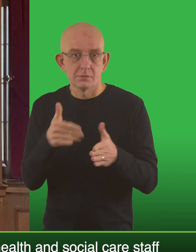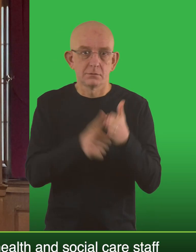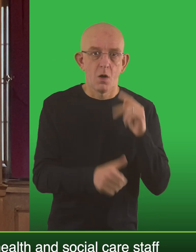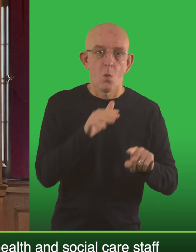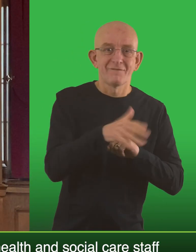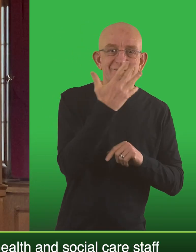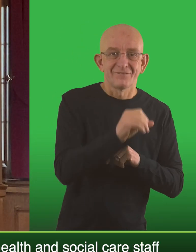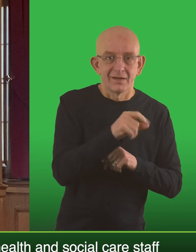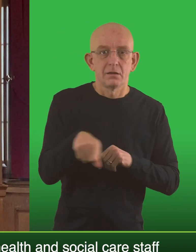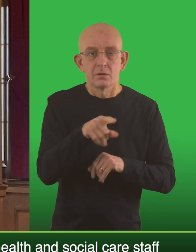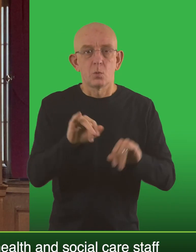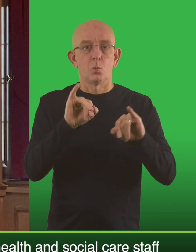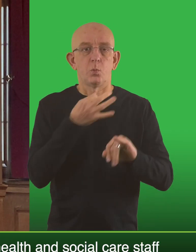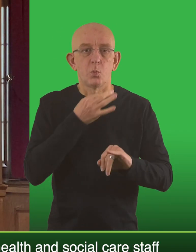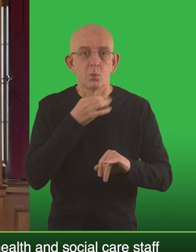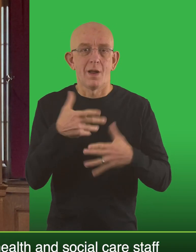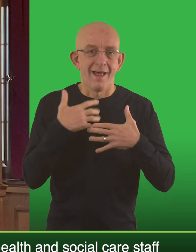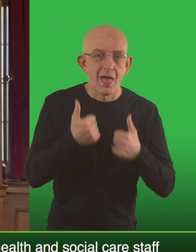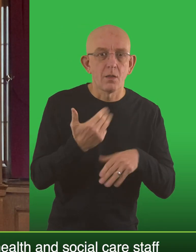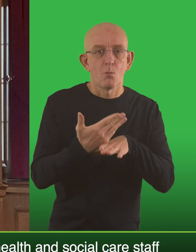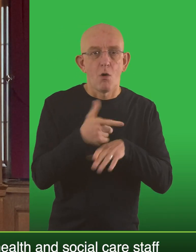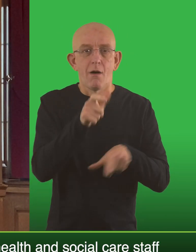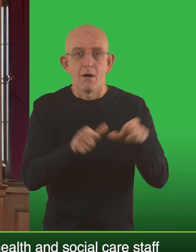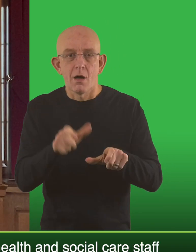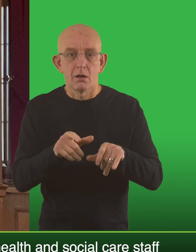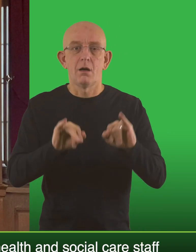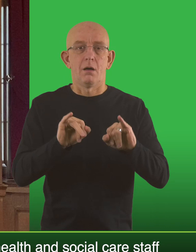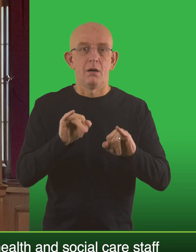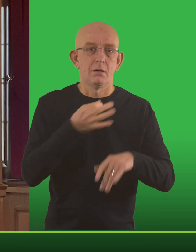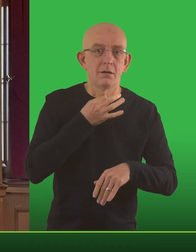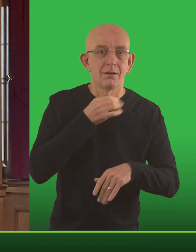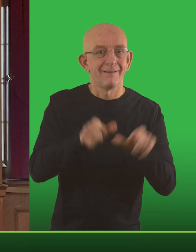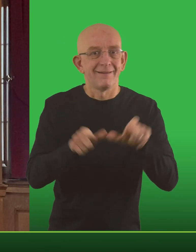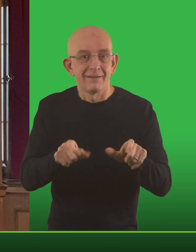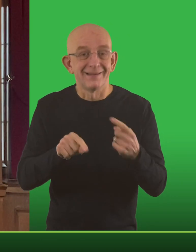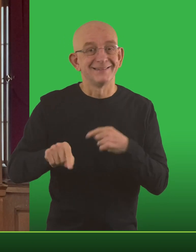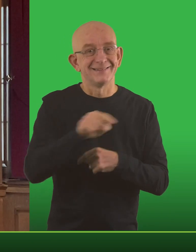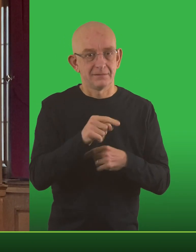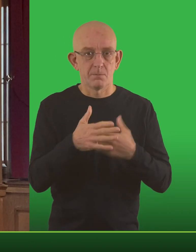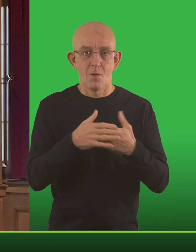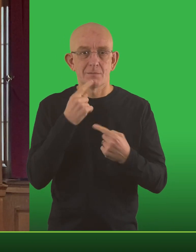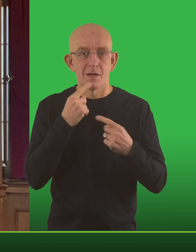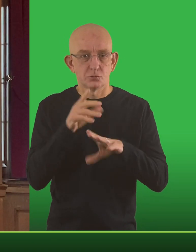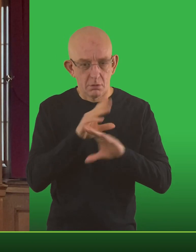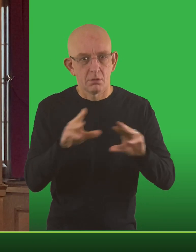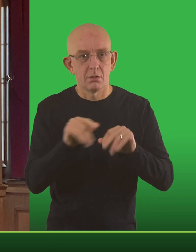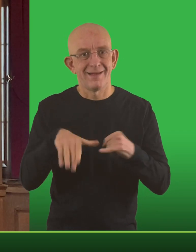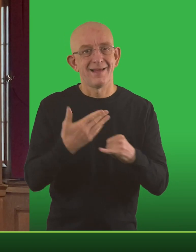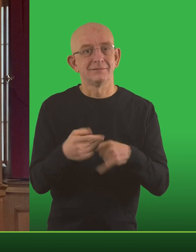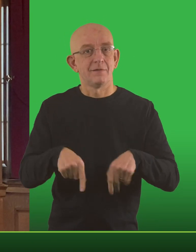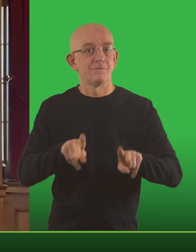starting with the over 50s and health and social care staff and those who are clinically extremely vulnerable. So more information about eligibility